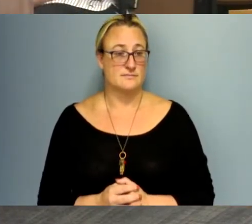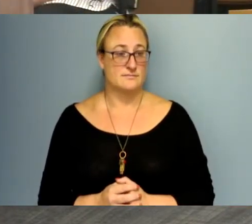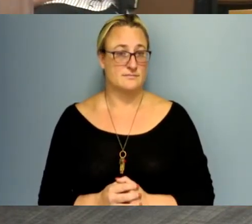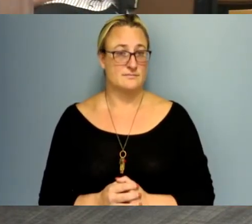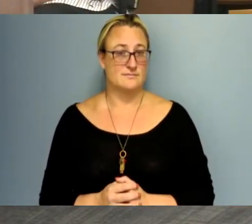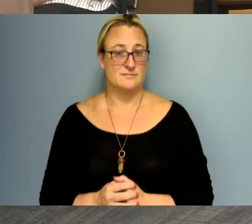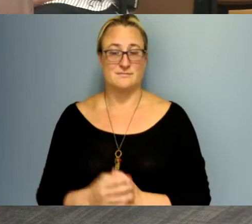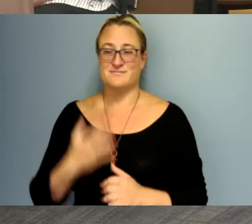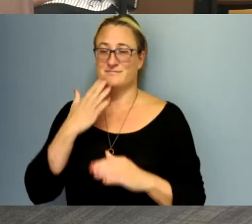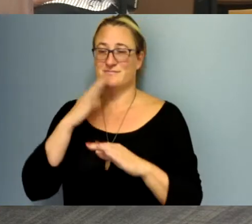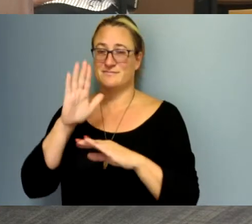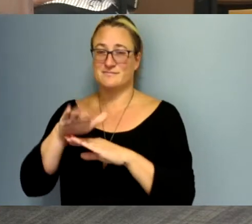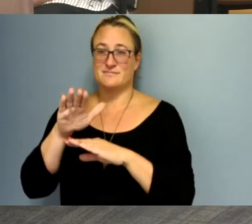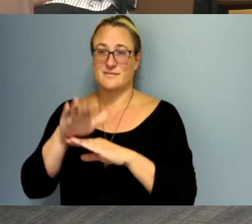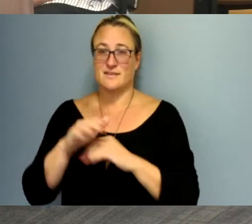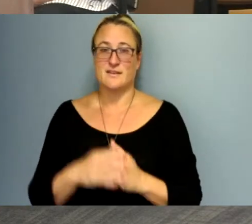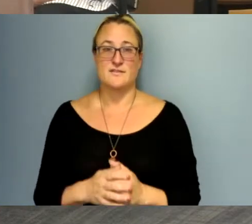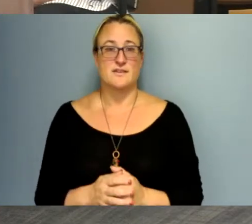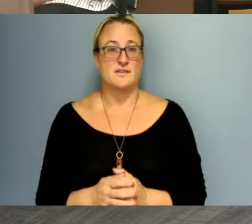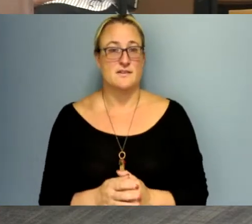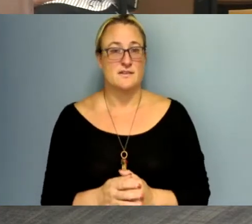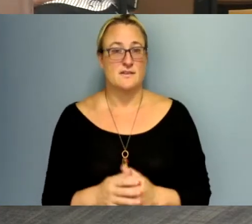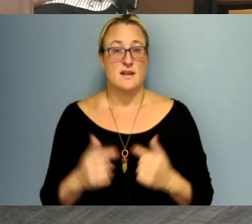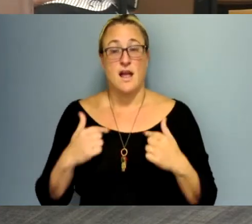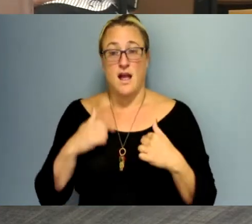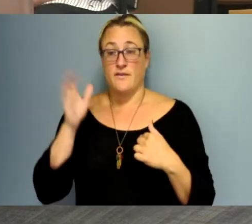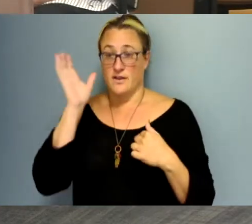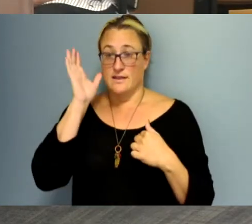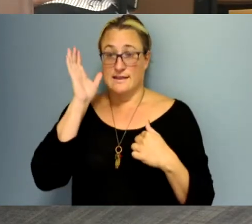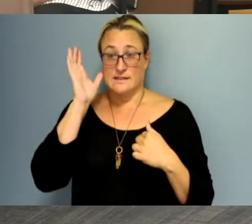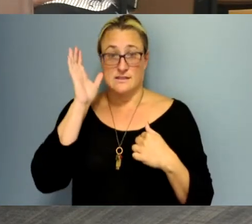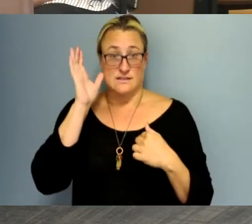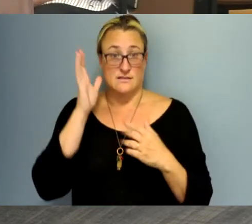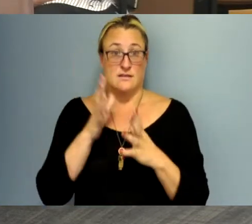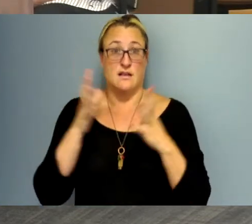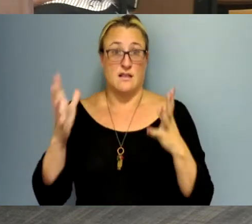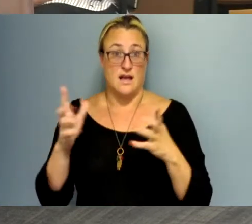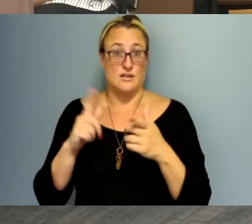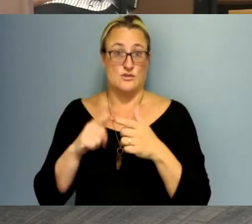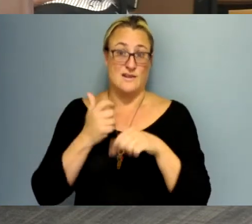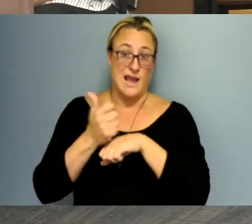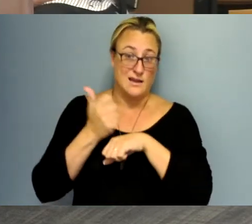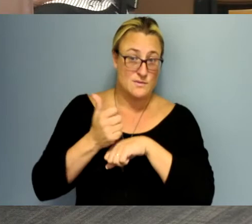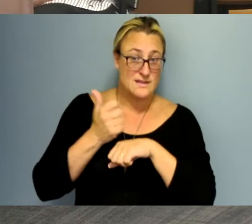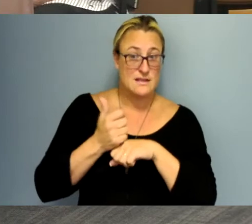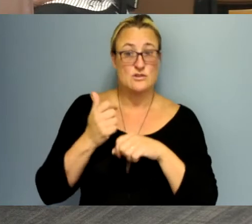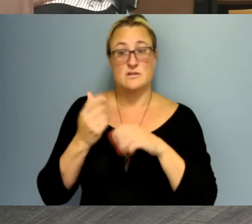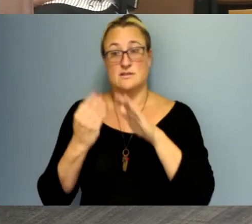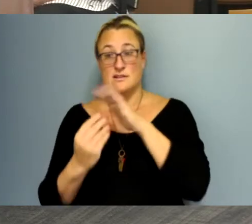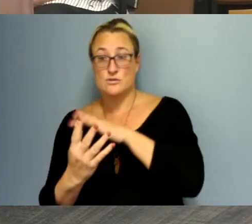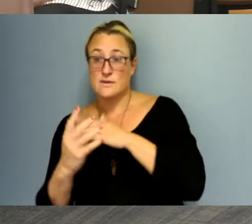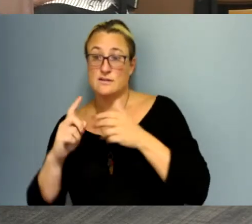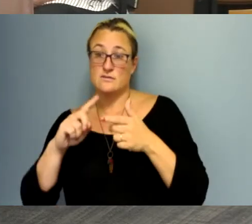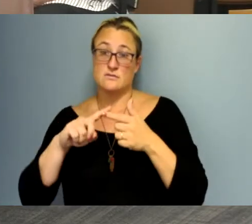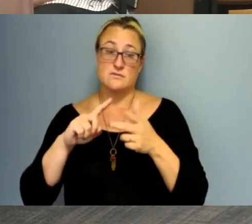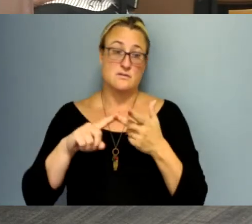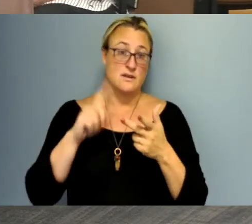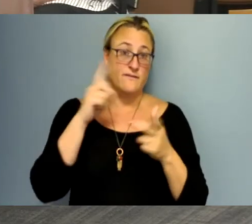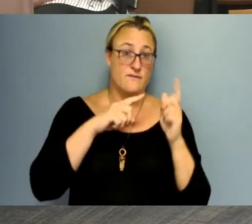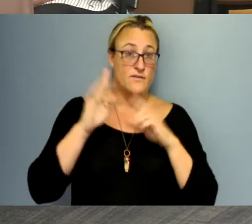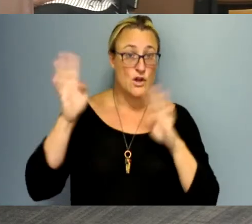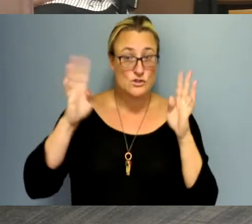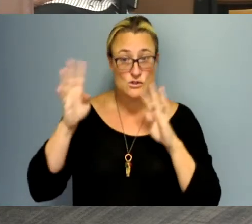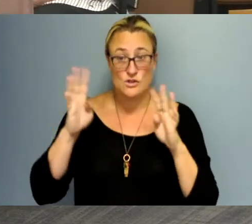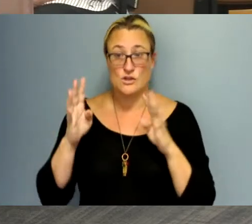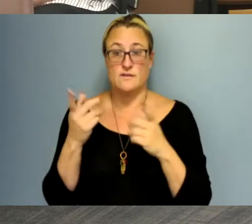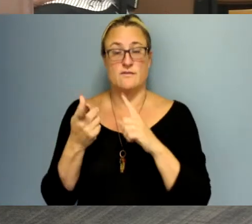Good afternoon. I've listened intently to these latest accusations, innuendos, falsehood from the conspiracy